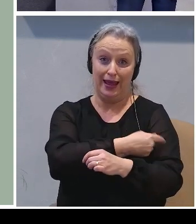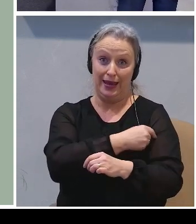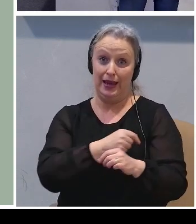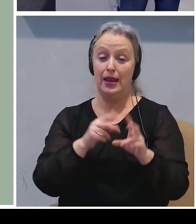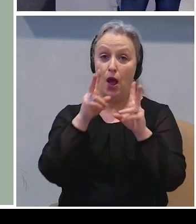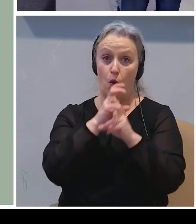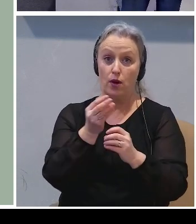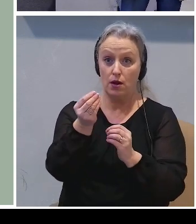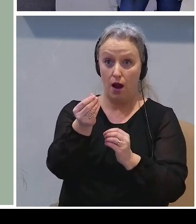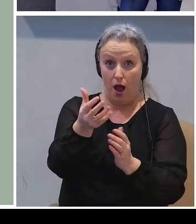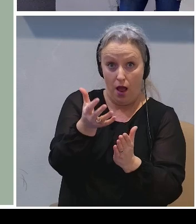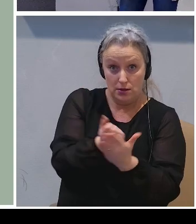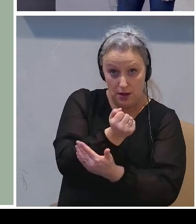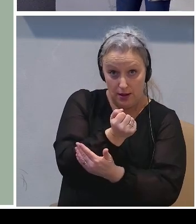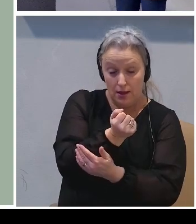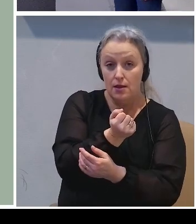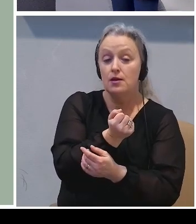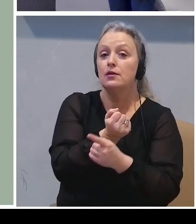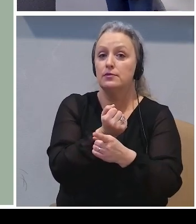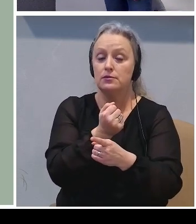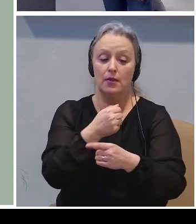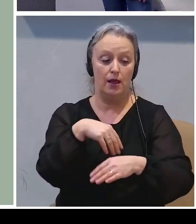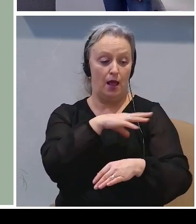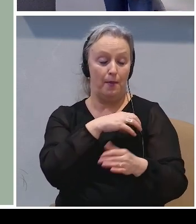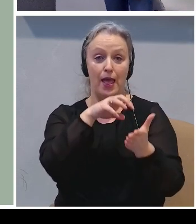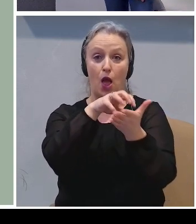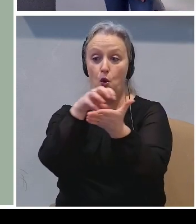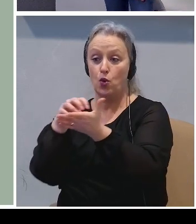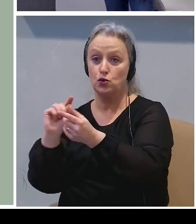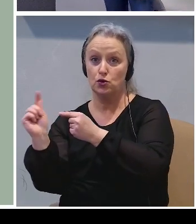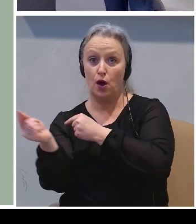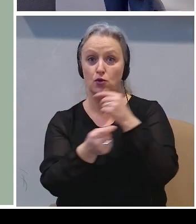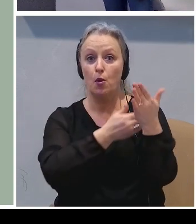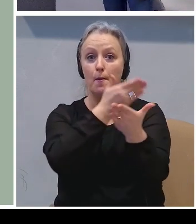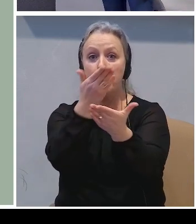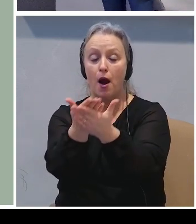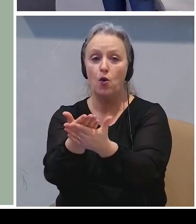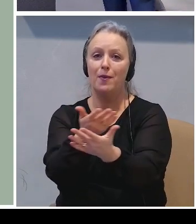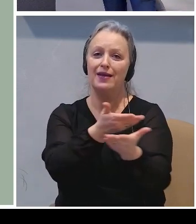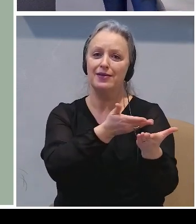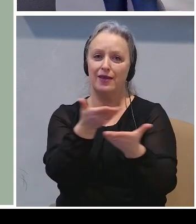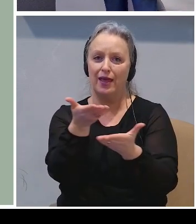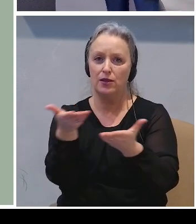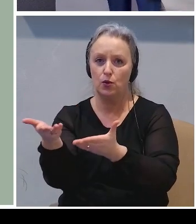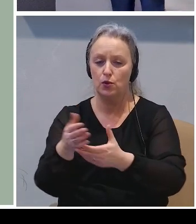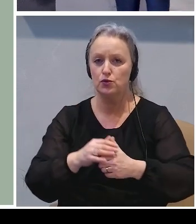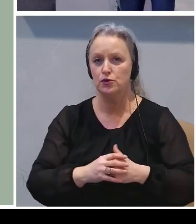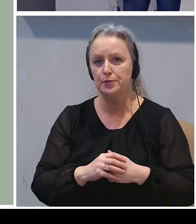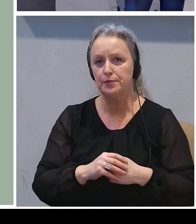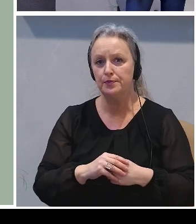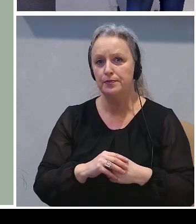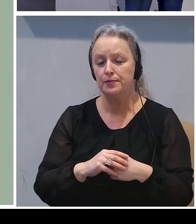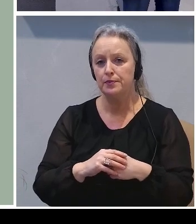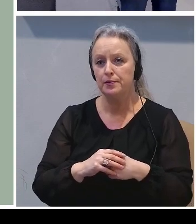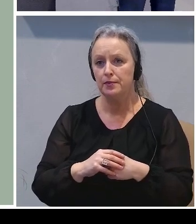services. Services necessary for clinical trials are study management and coordination, regulatory and ethical submission. All the trials need to get